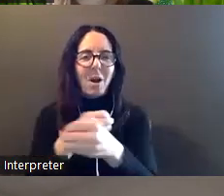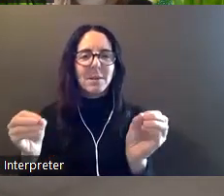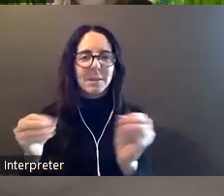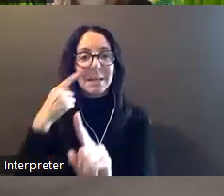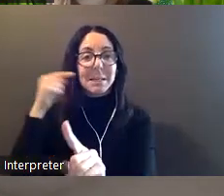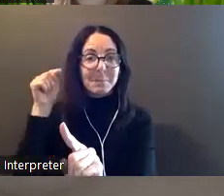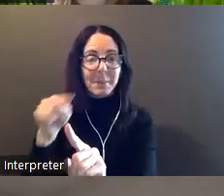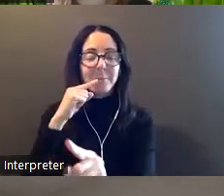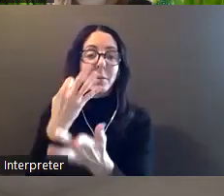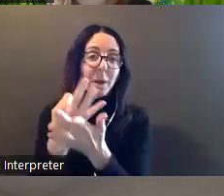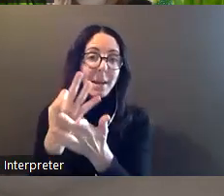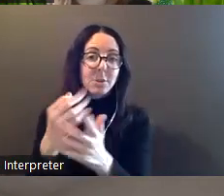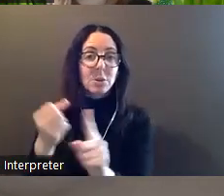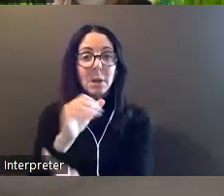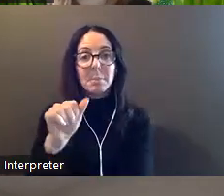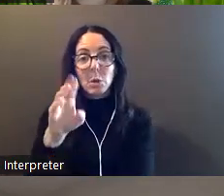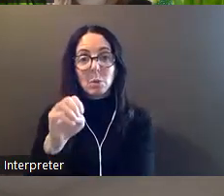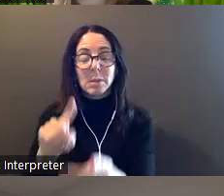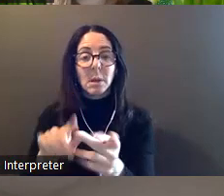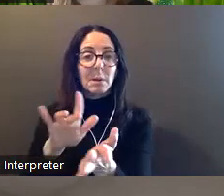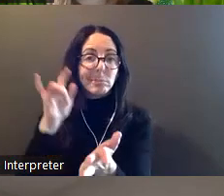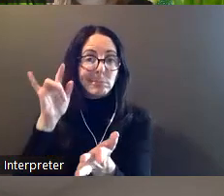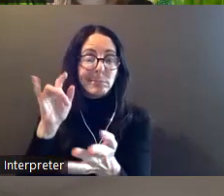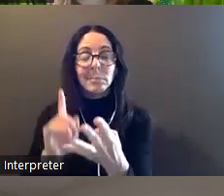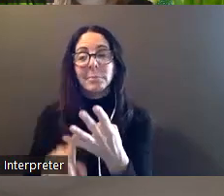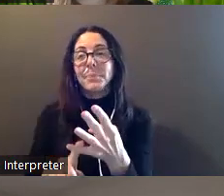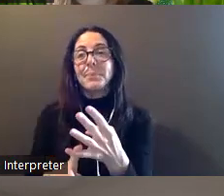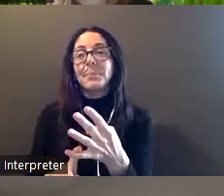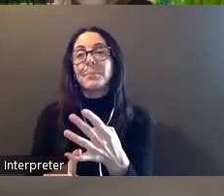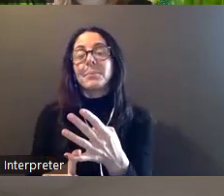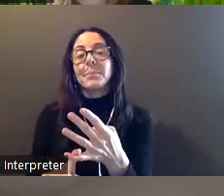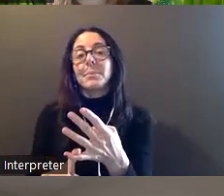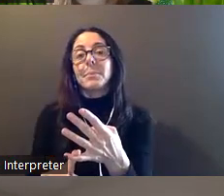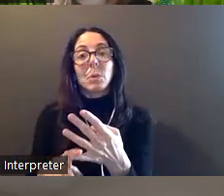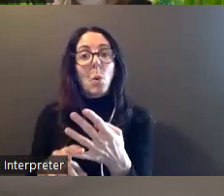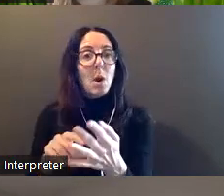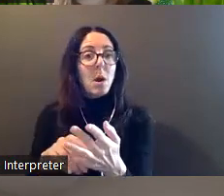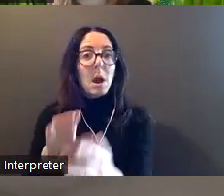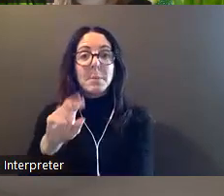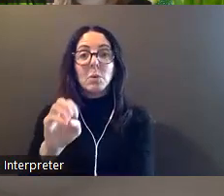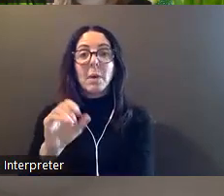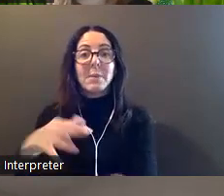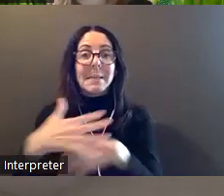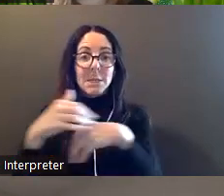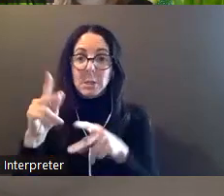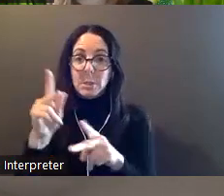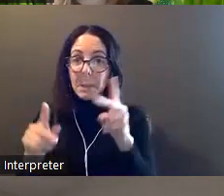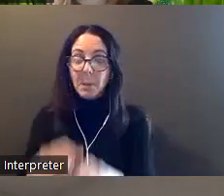to financial abuse, sexual abuse, exploring abuse of Indigenous people, abuse